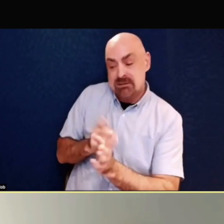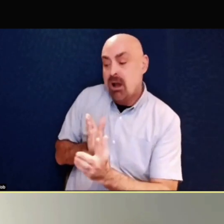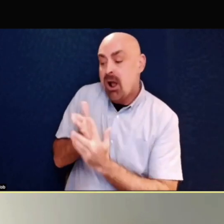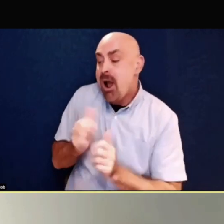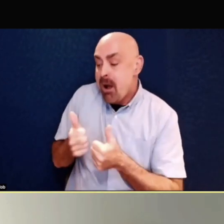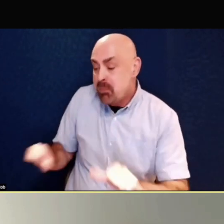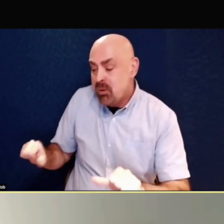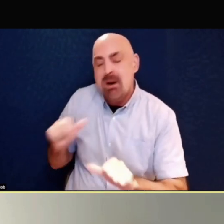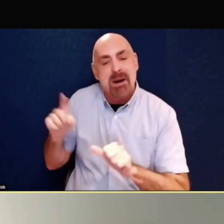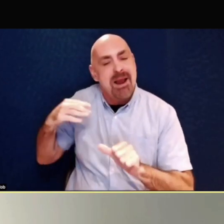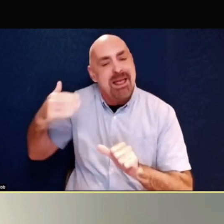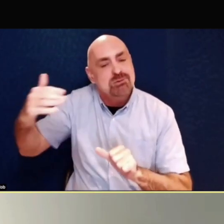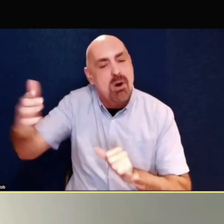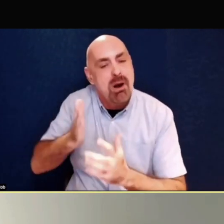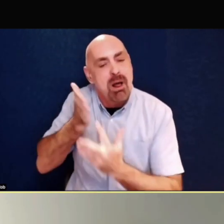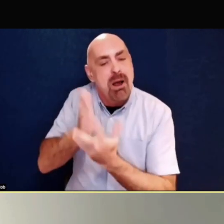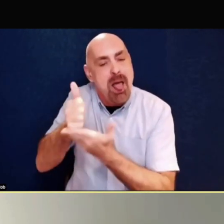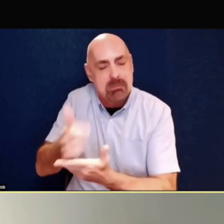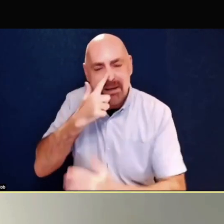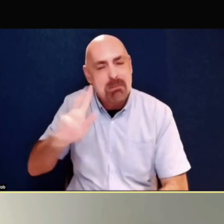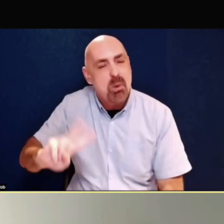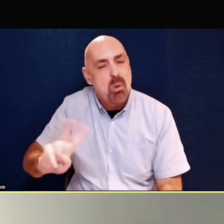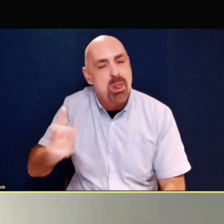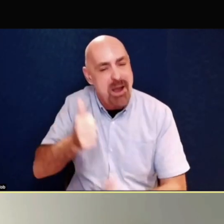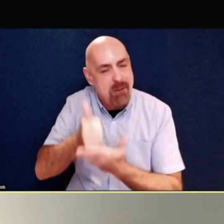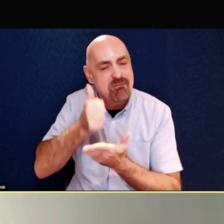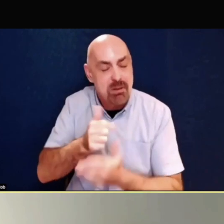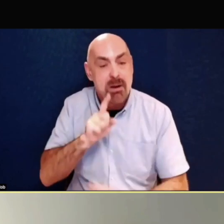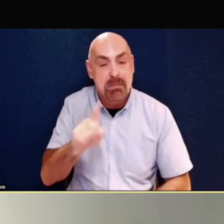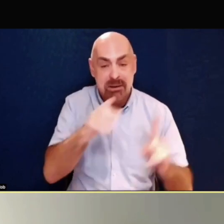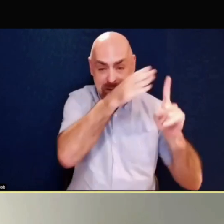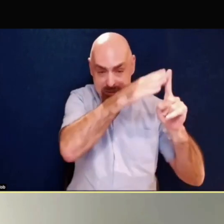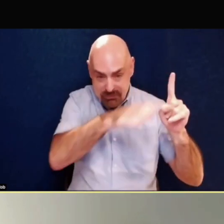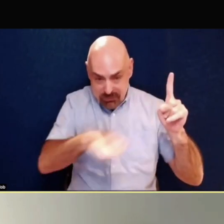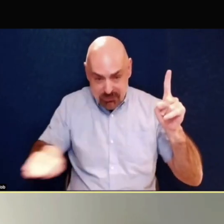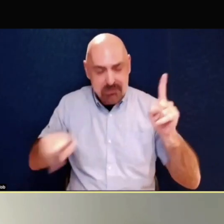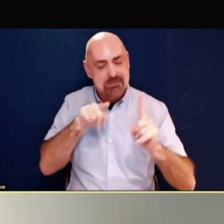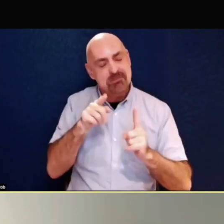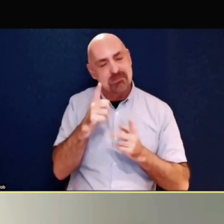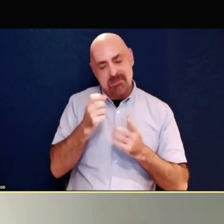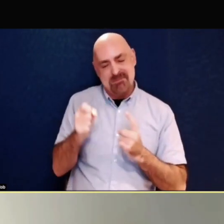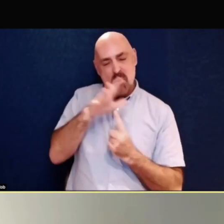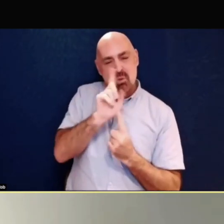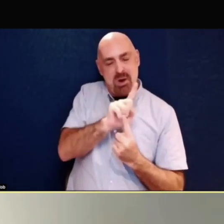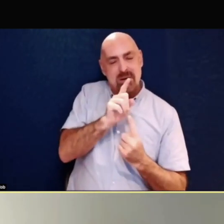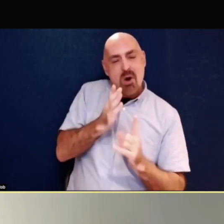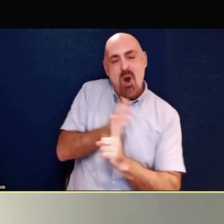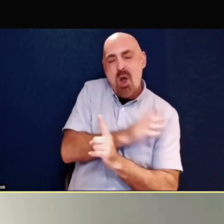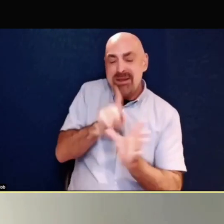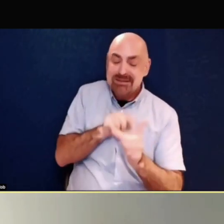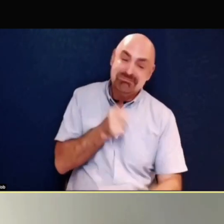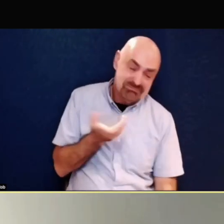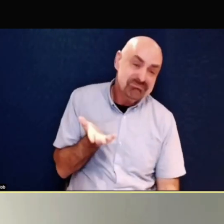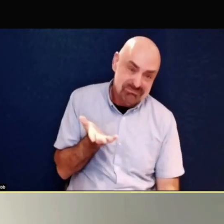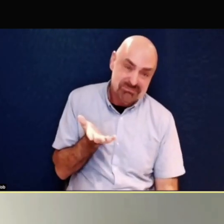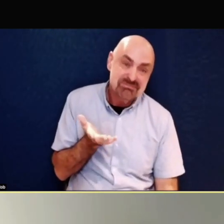be helpful. But the curve is helpful in that it does point to the importance of early years. And if we intervene